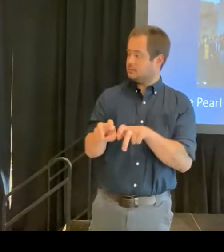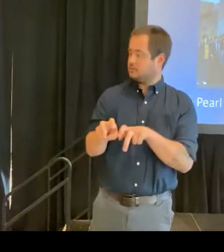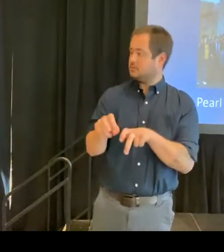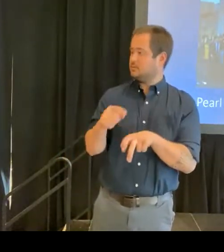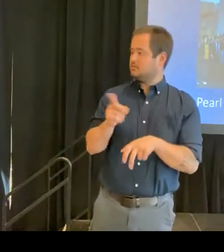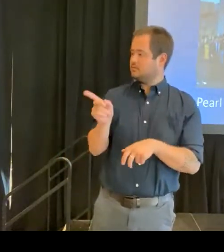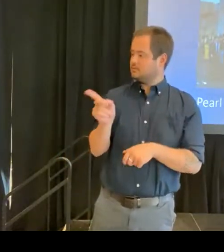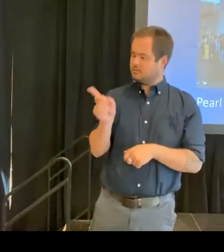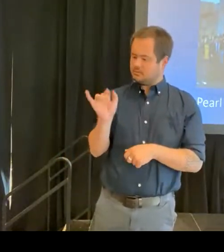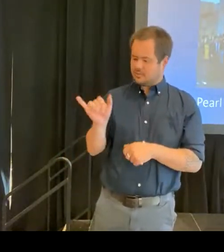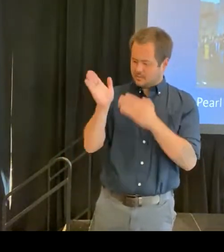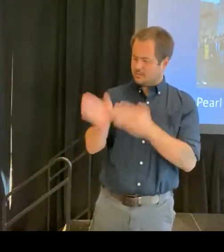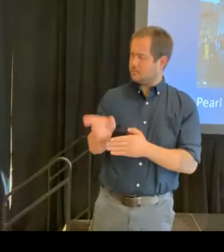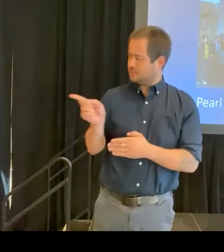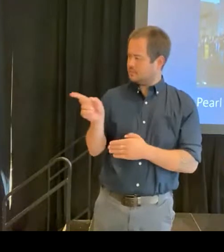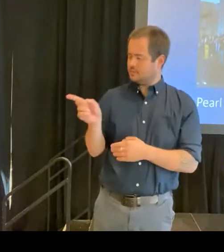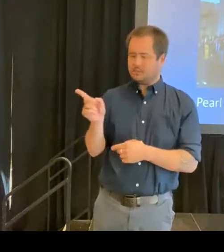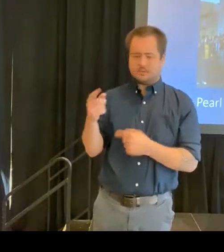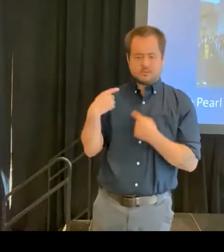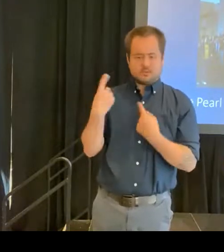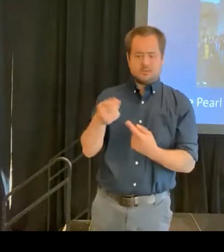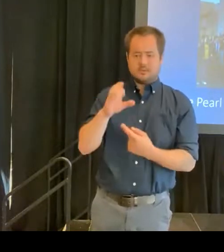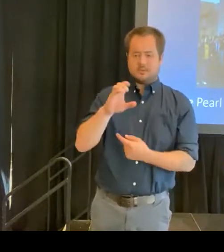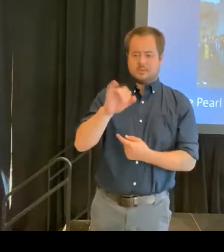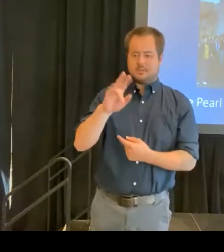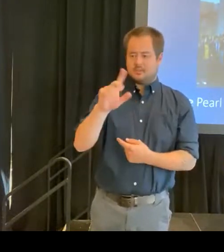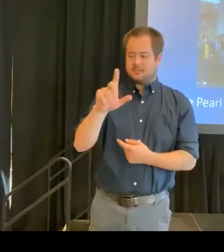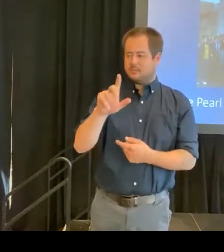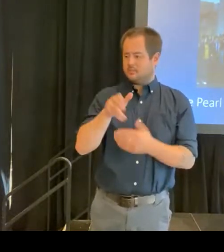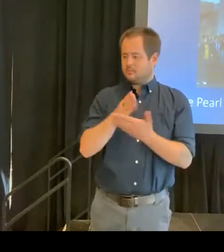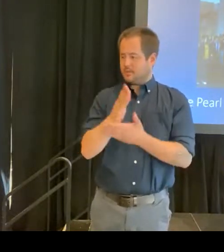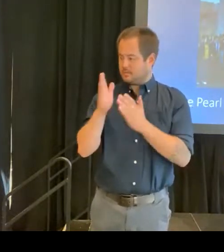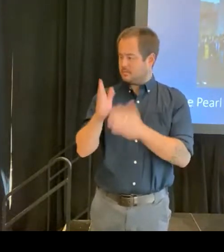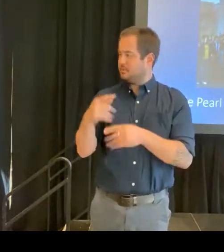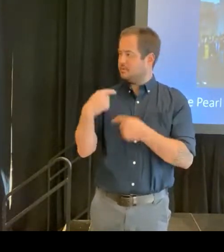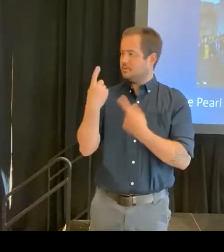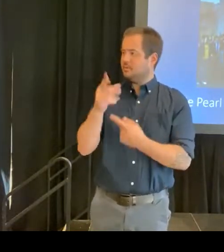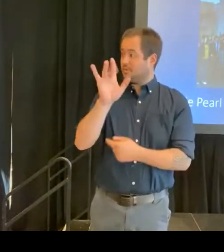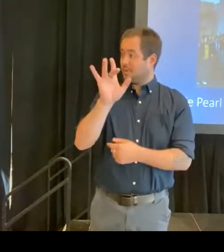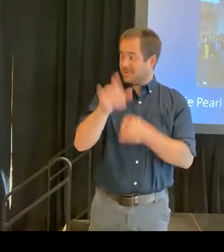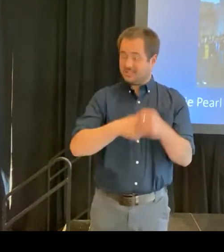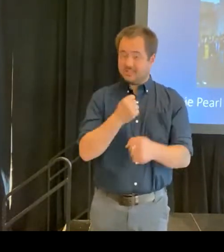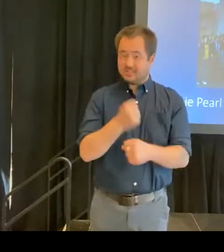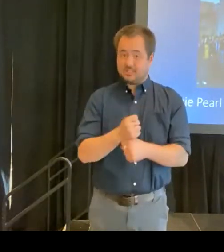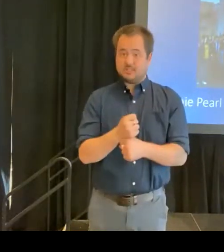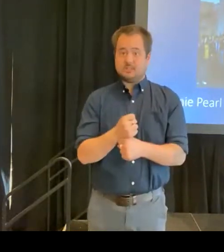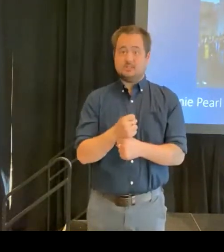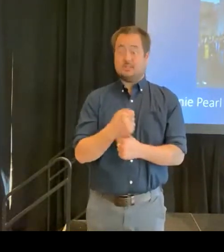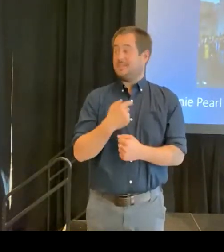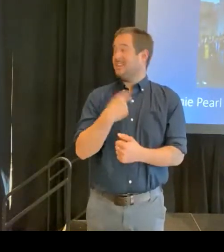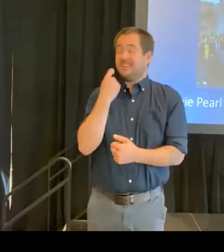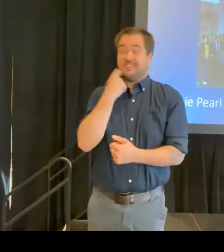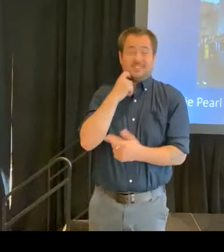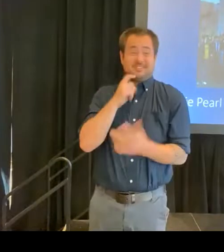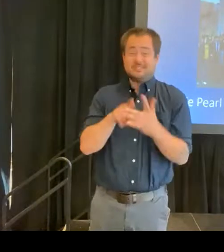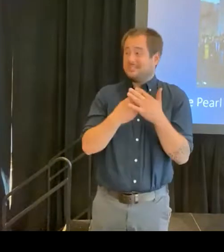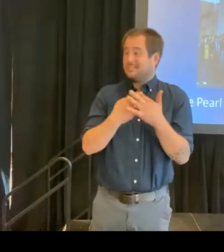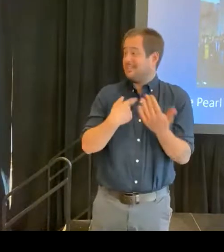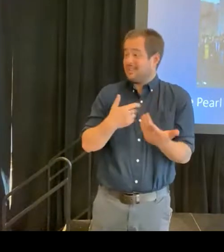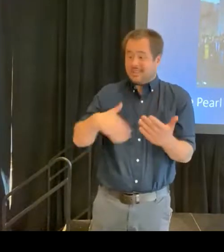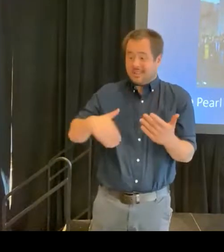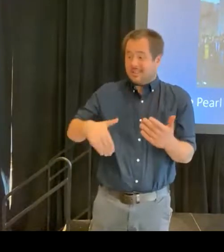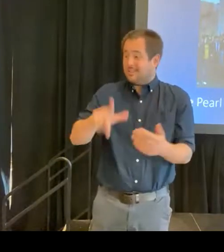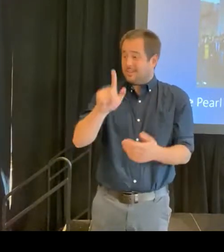civil rights person for 25 years. I'm just an upstart. I wasn't even 21